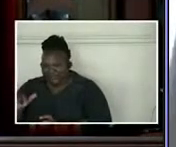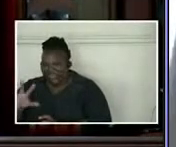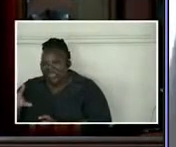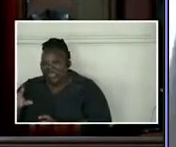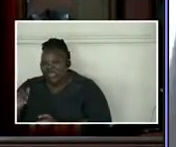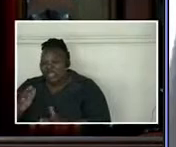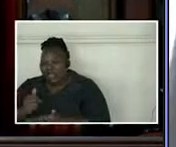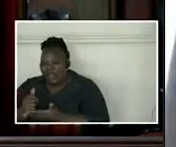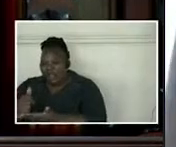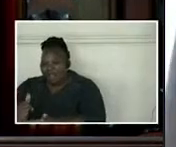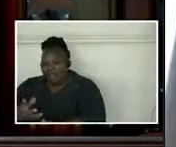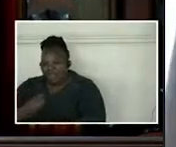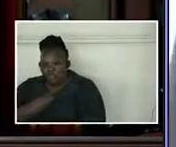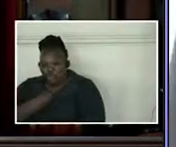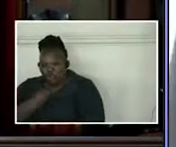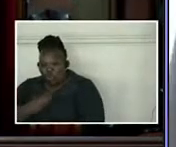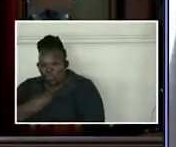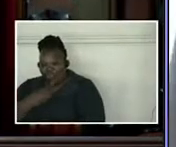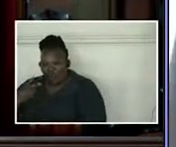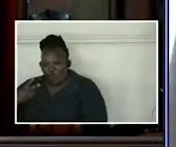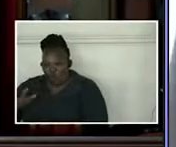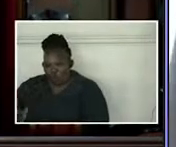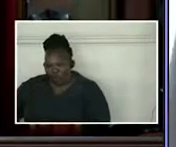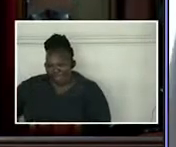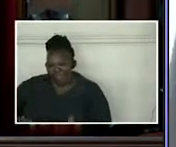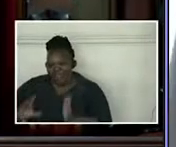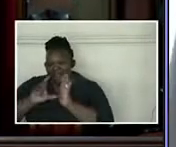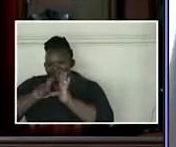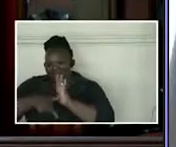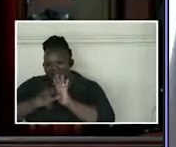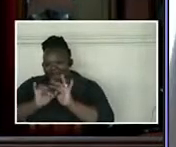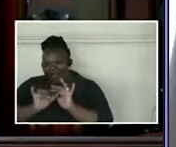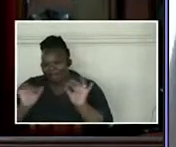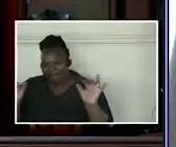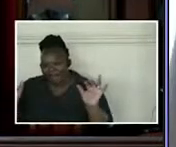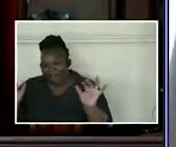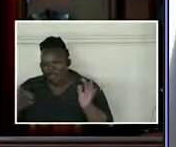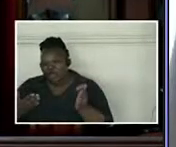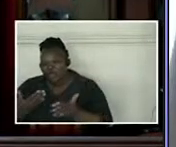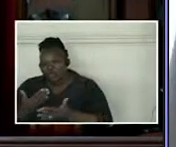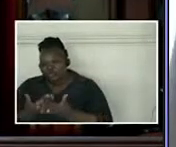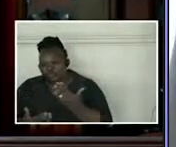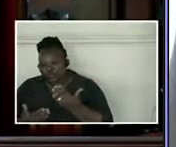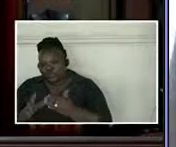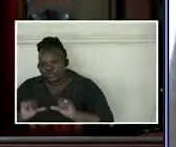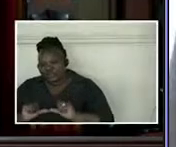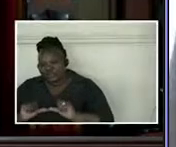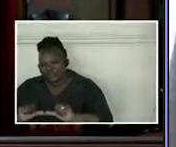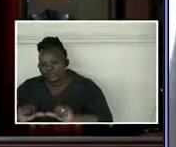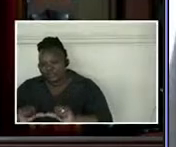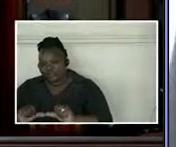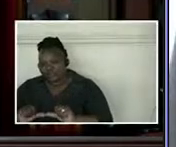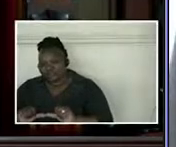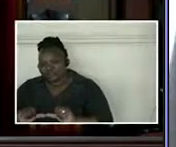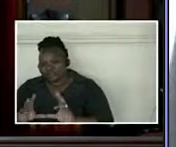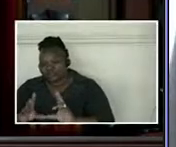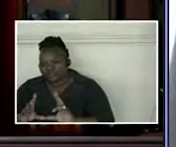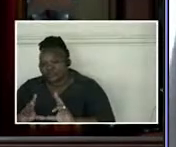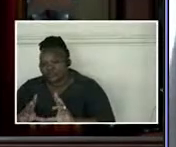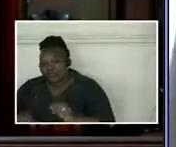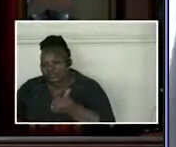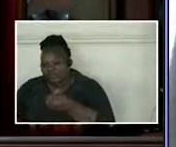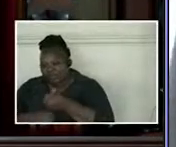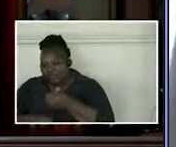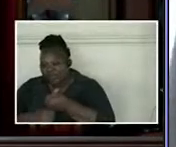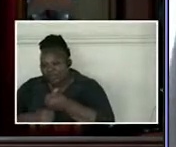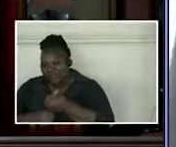and the disabled this will be the through the department's continuation of support for the athletes and